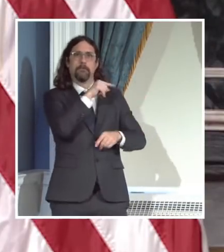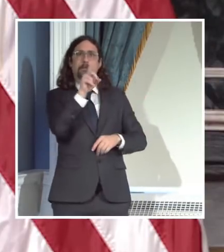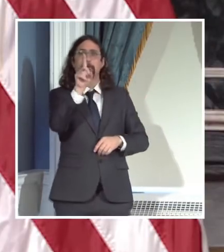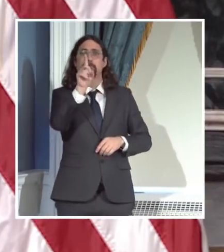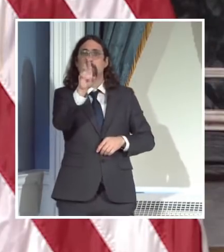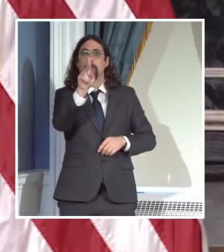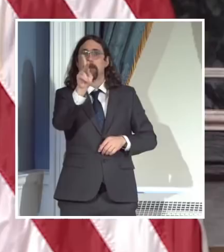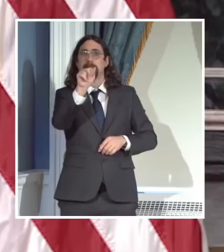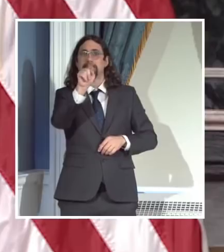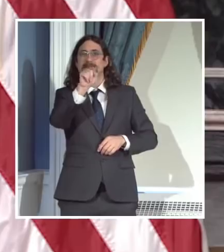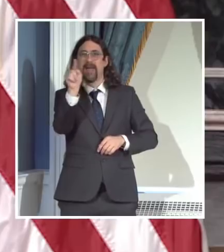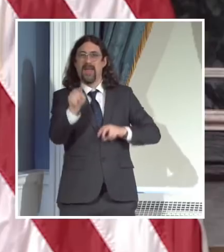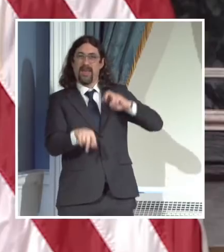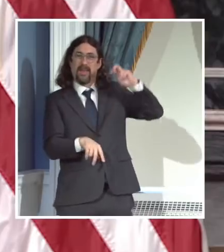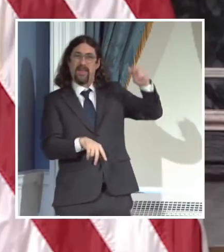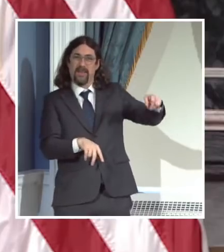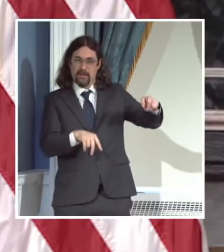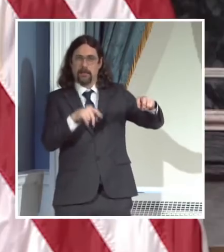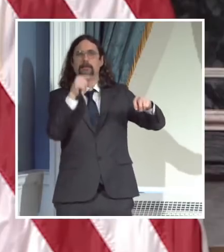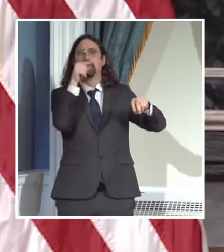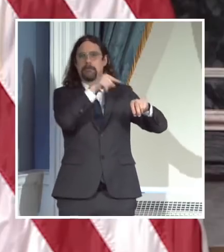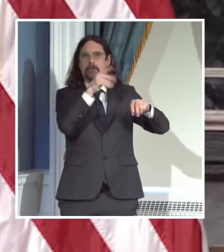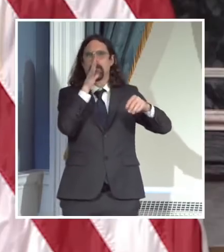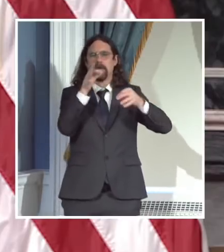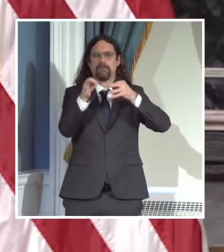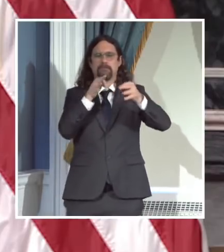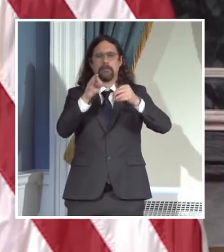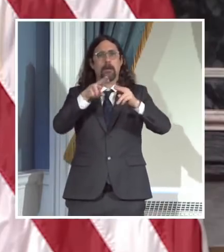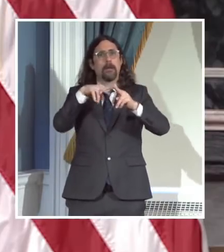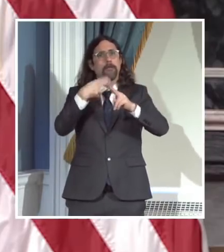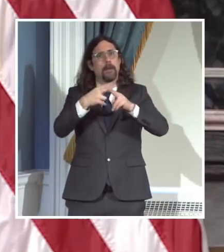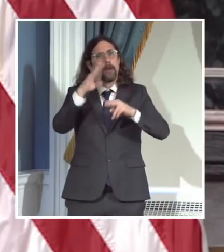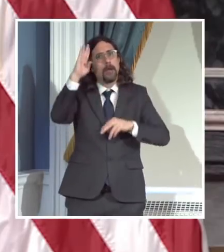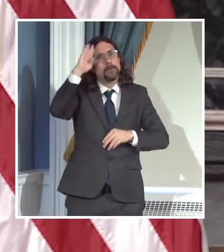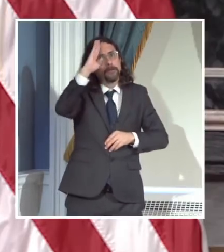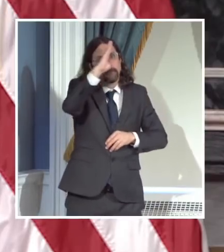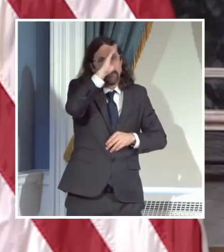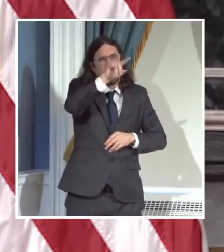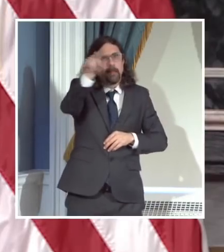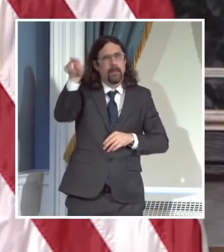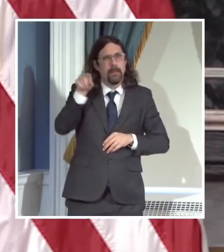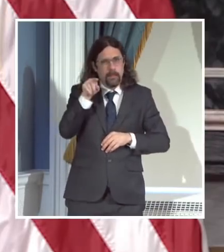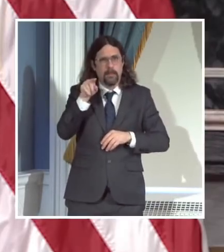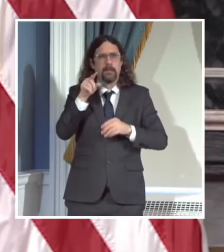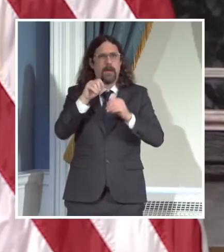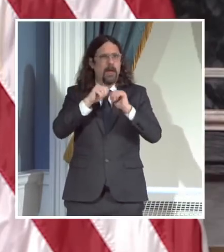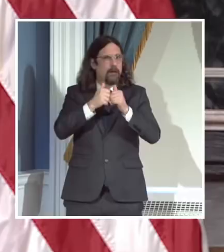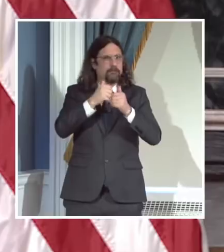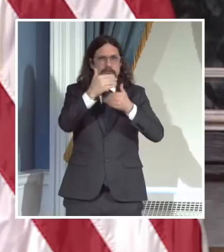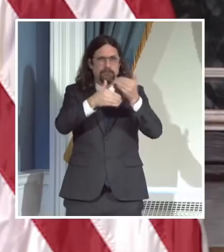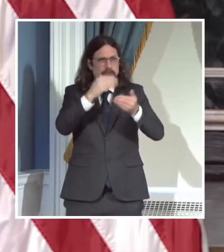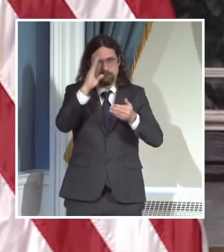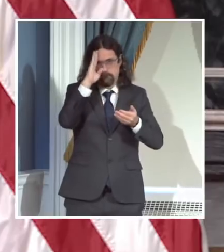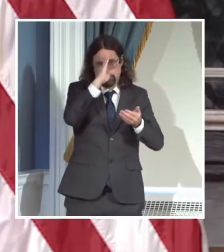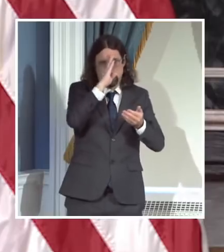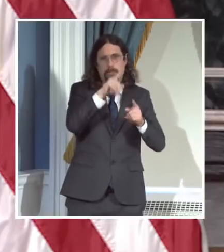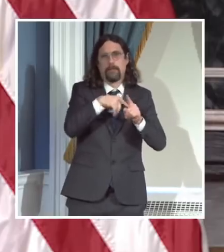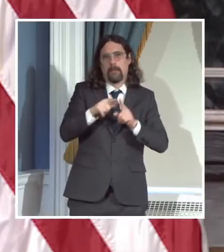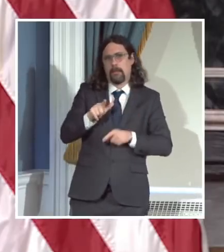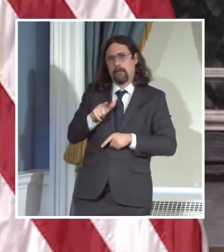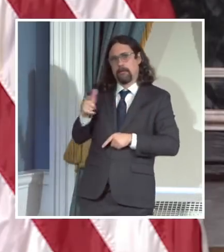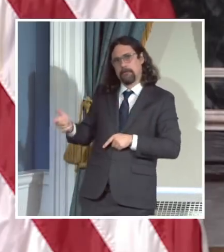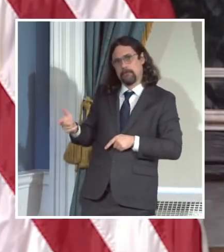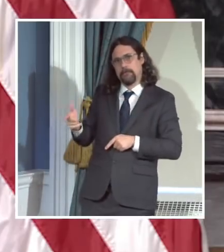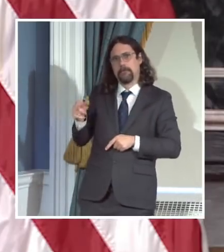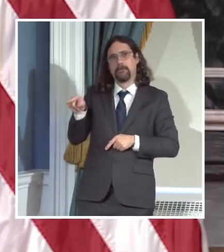hospital capacity in general. And then you'll hear from Jimmy O'Neill after that. But I want to emphasize